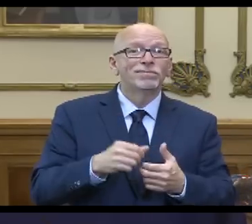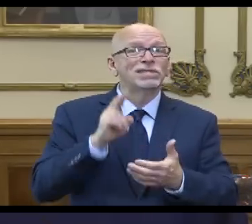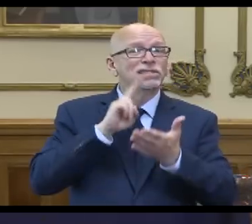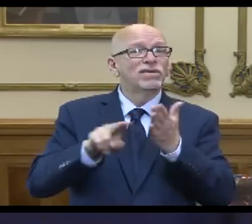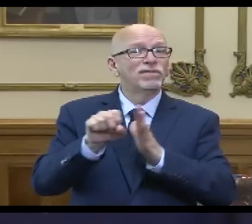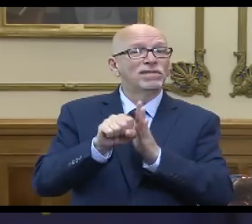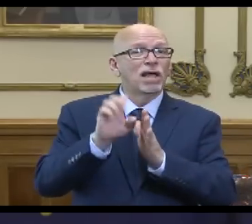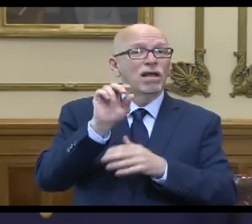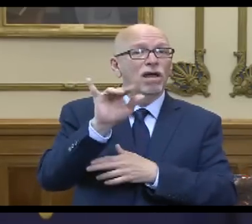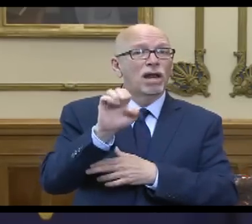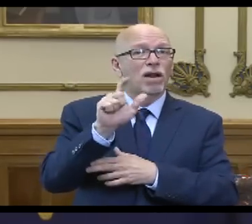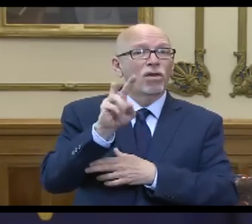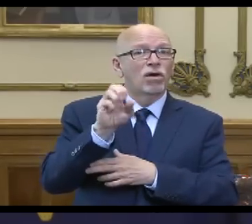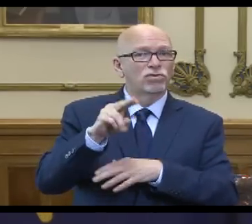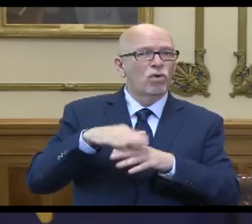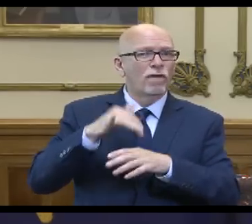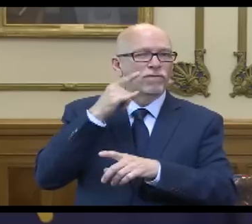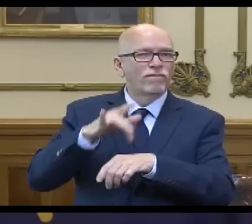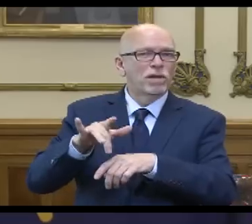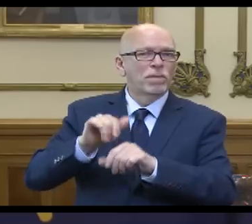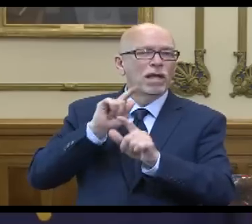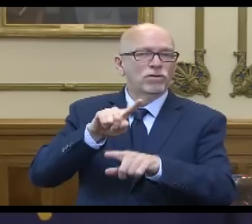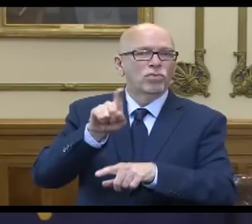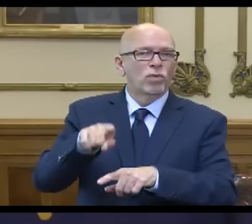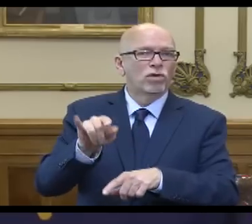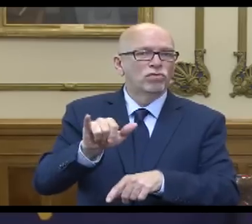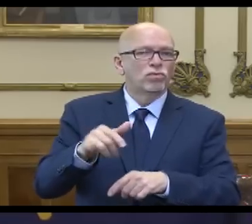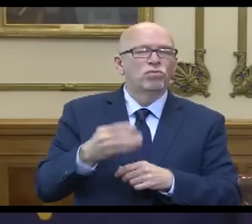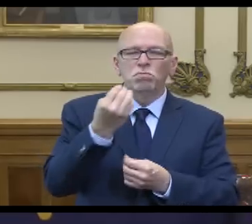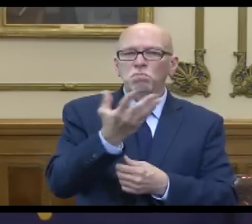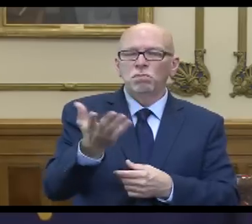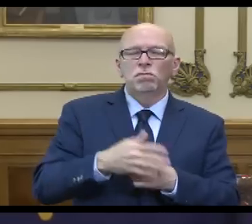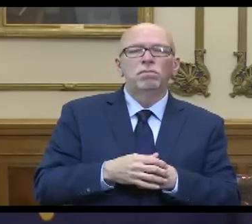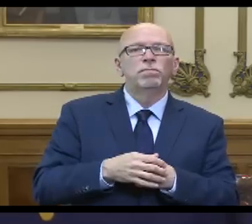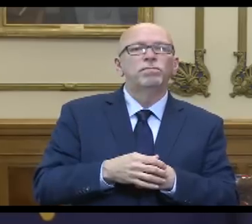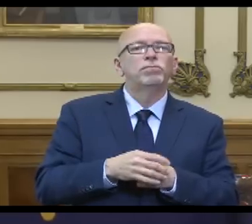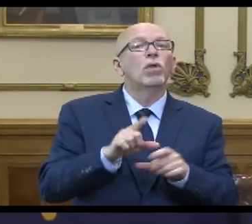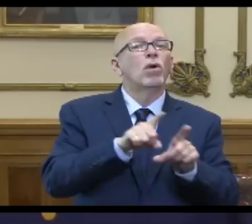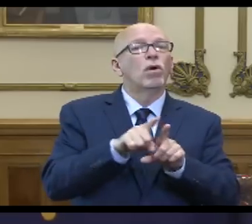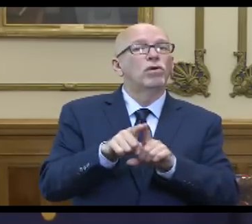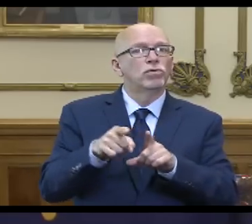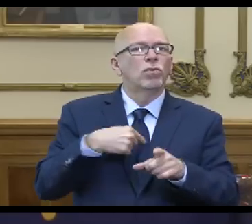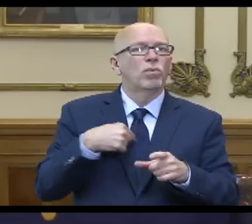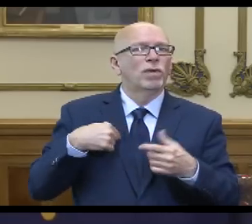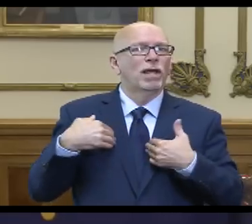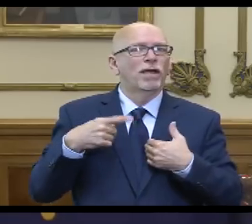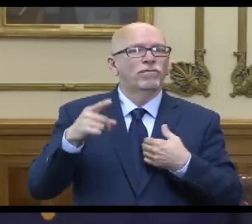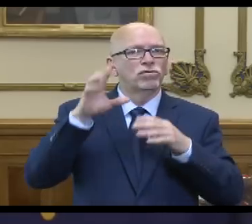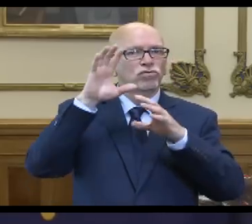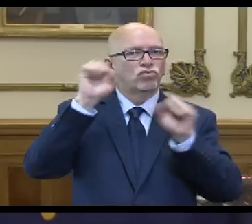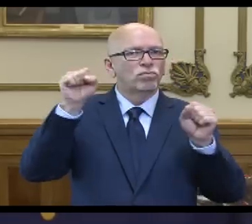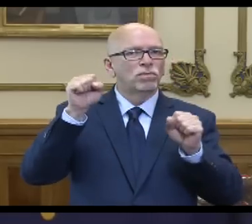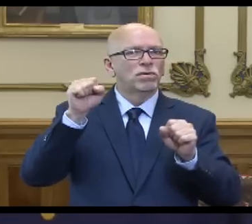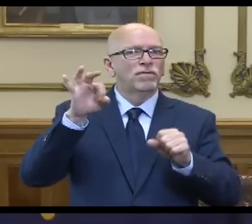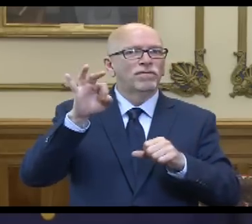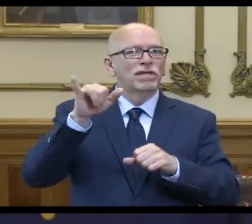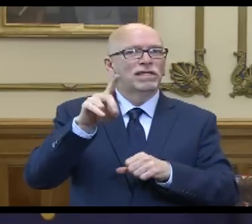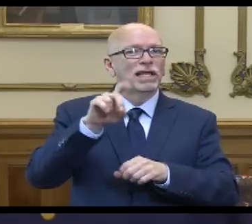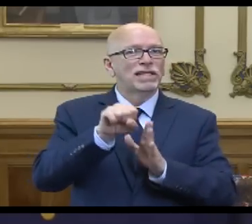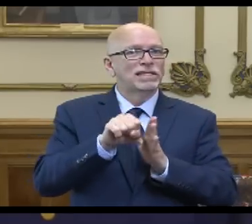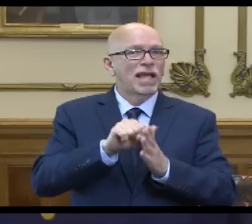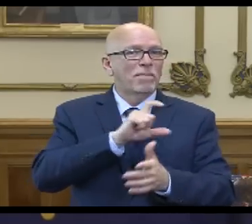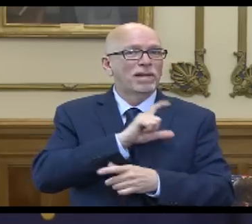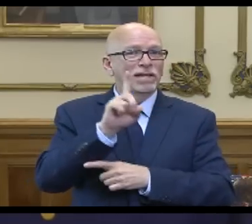of State, Connie Lawson, is on the line and available to answer questions as well. In addition, we've got the Superintendent of the Indiana State Police,